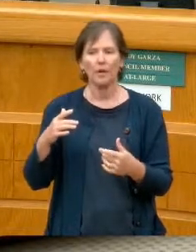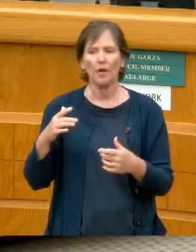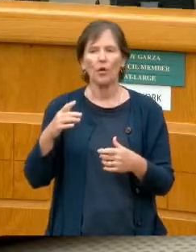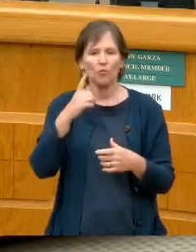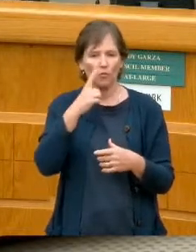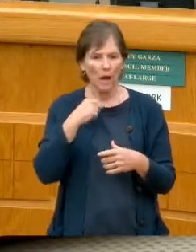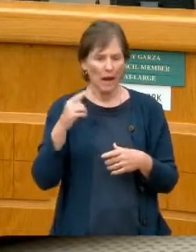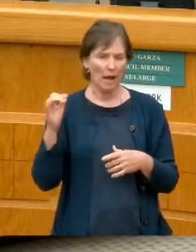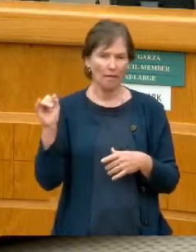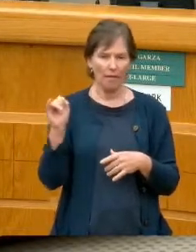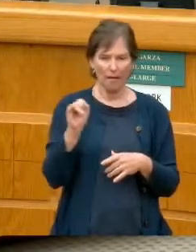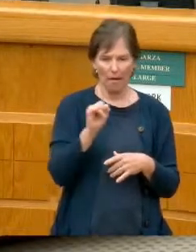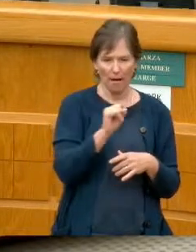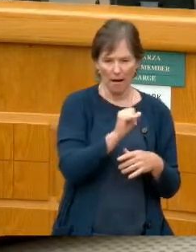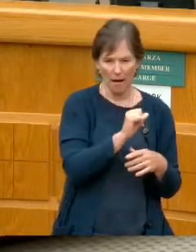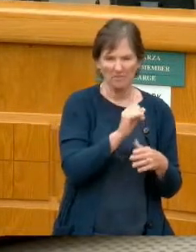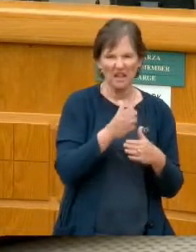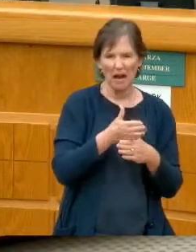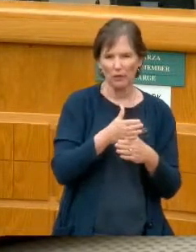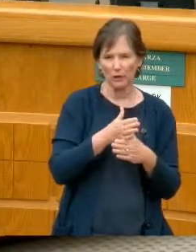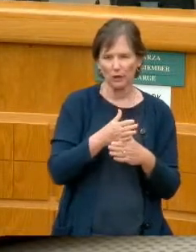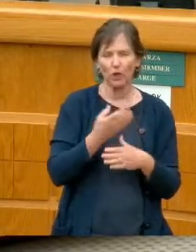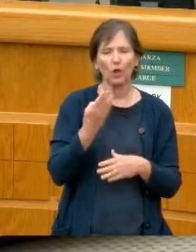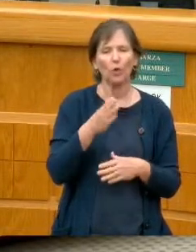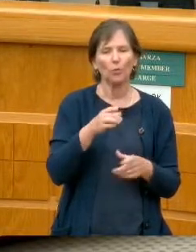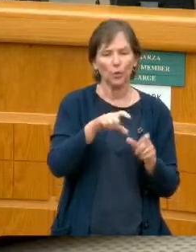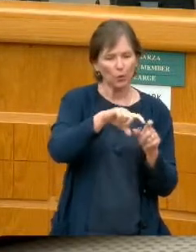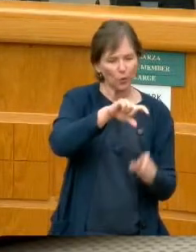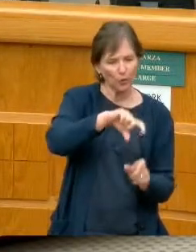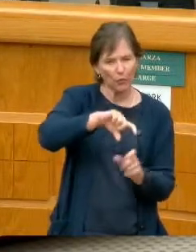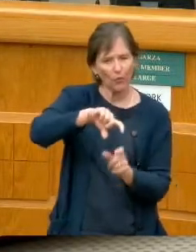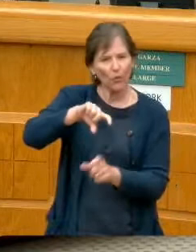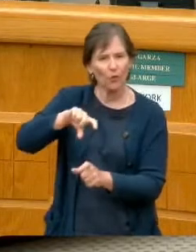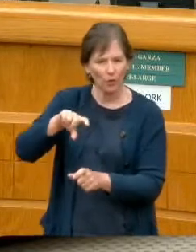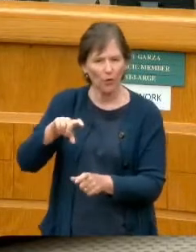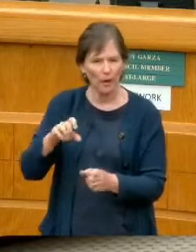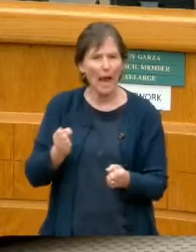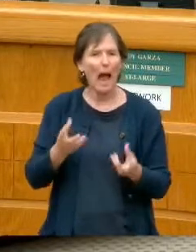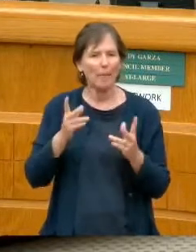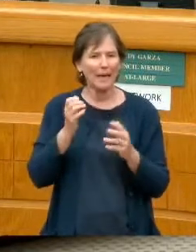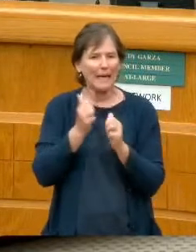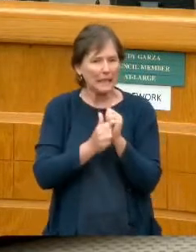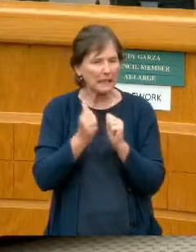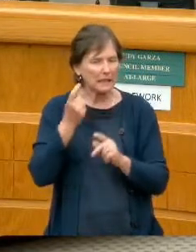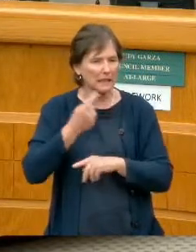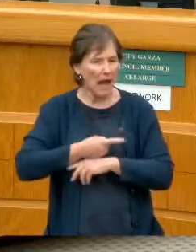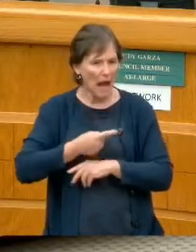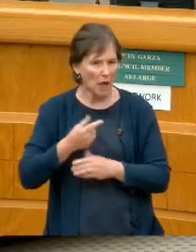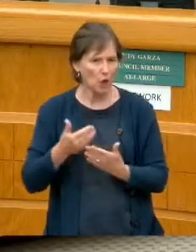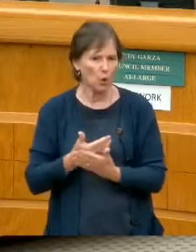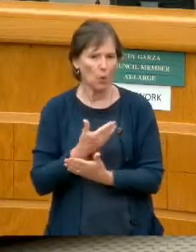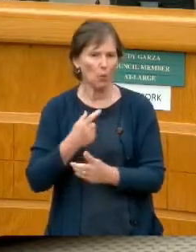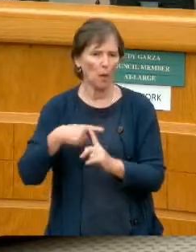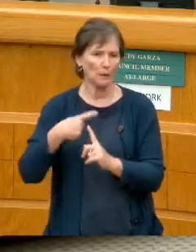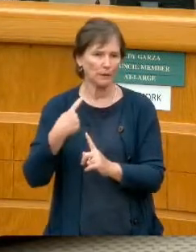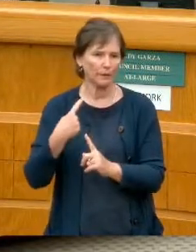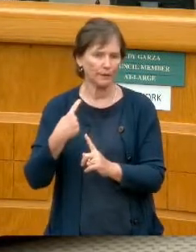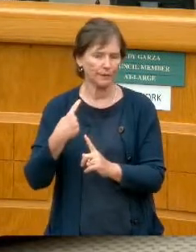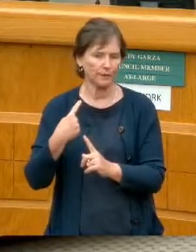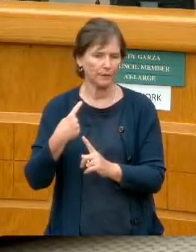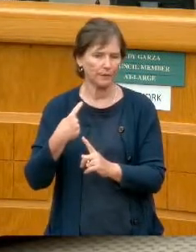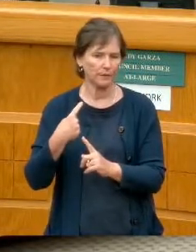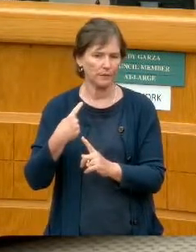and then the blue is the daily count. So you can see around mid-July, it was around July 15, is when we hit our